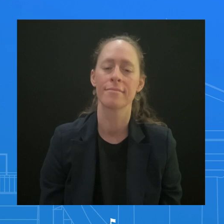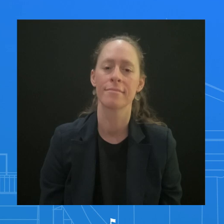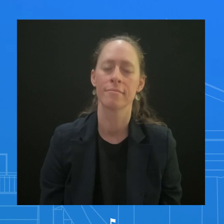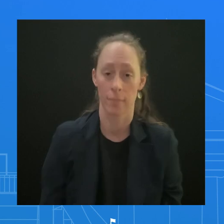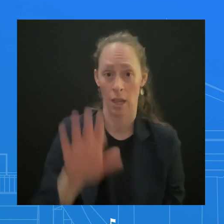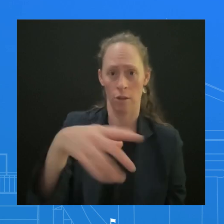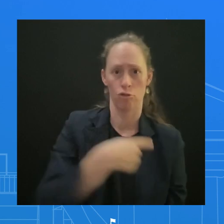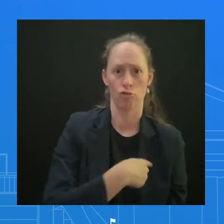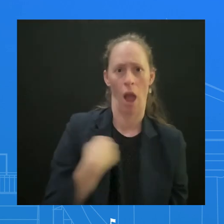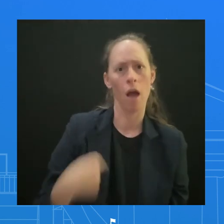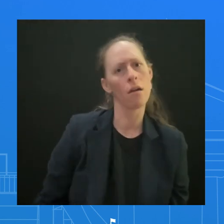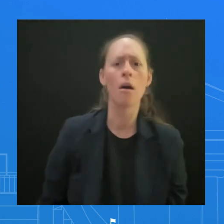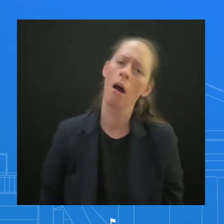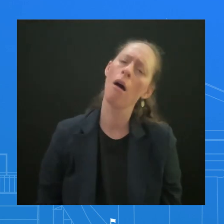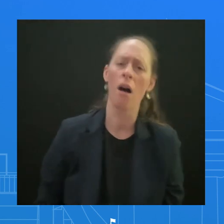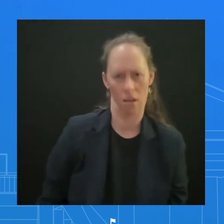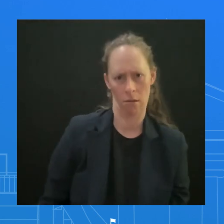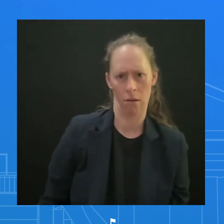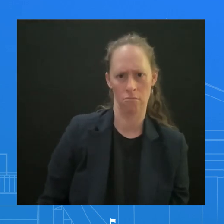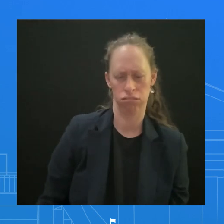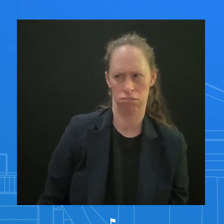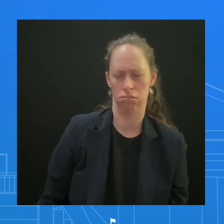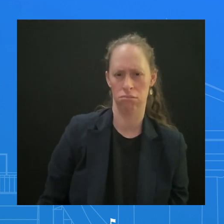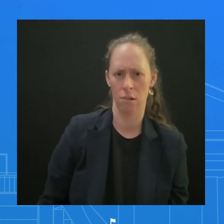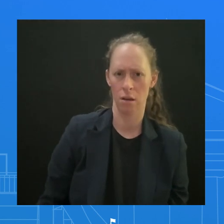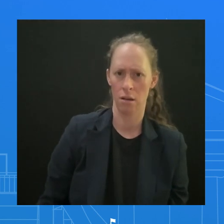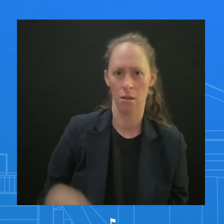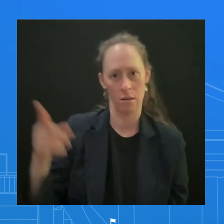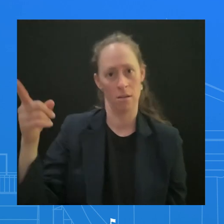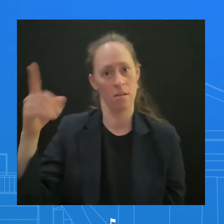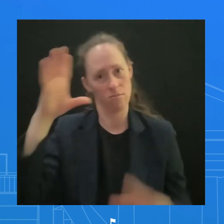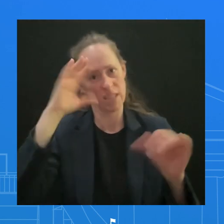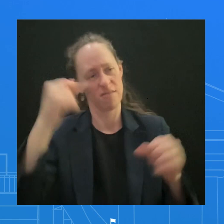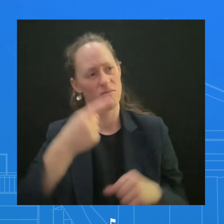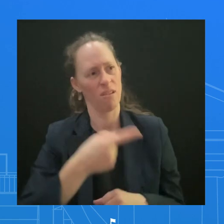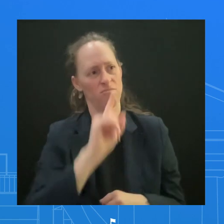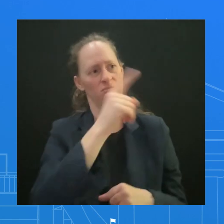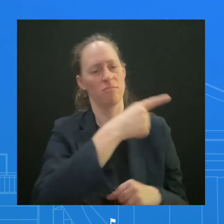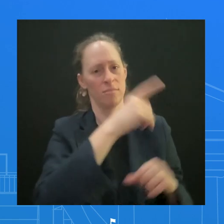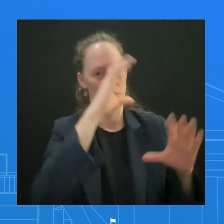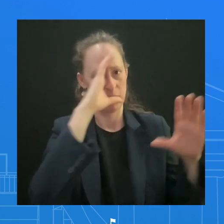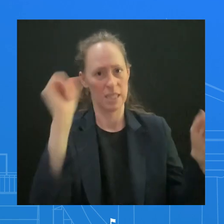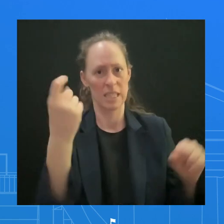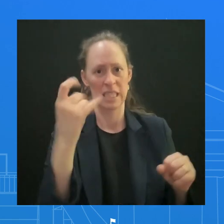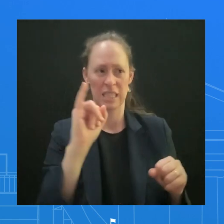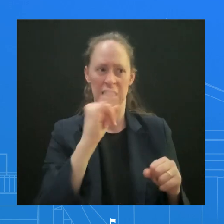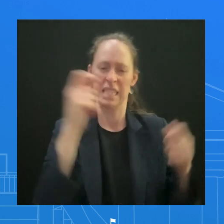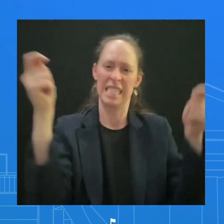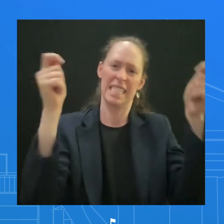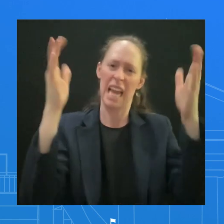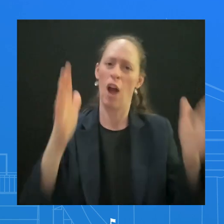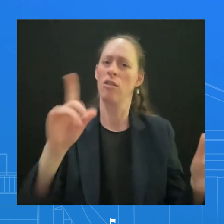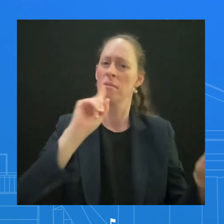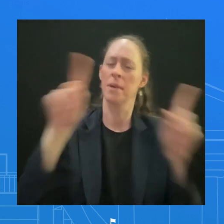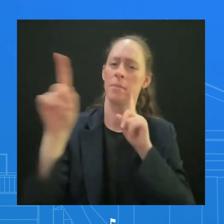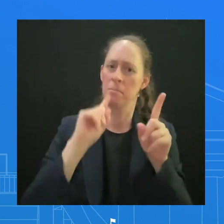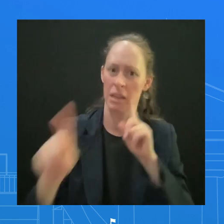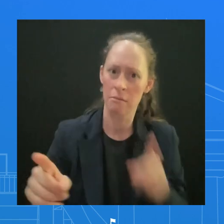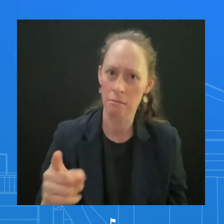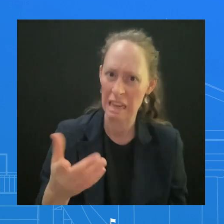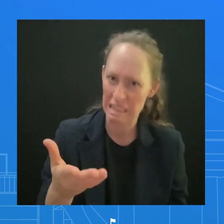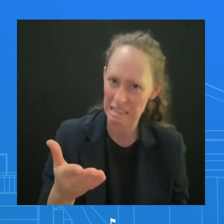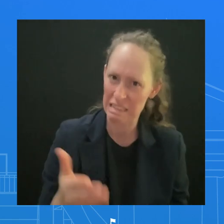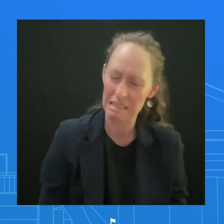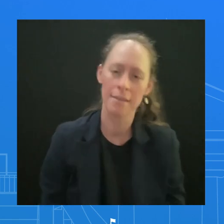provocation. Could you walk us through the president's thinking on this comment? Well, the president, I think, walked you through that himself yesterday, Steve.